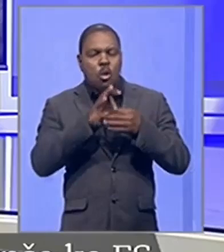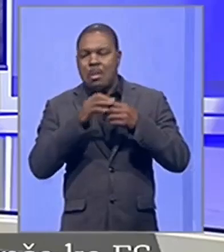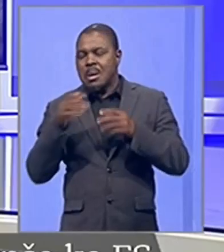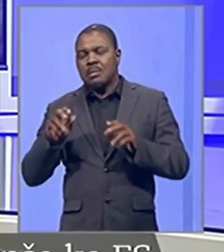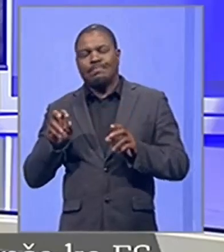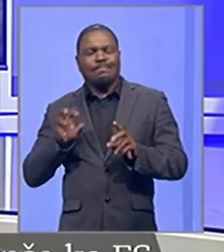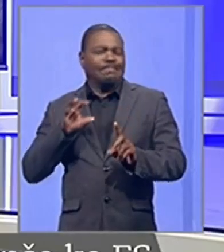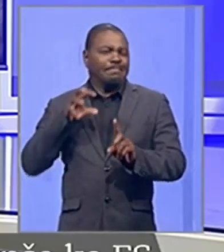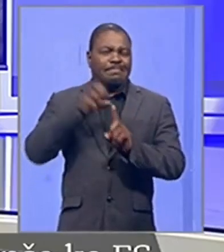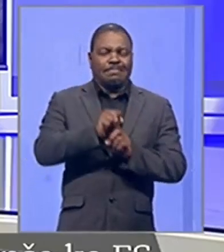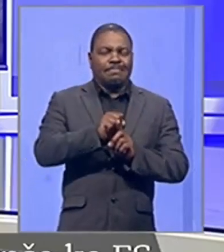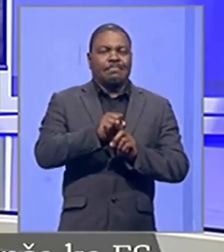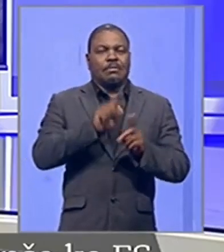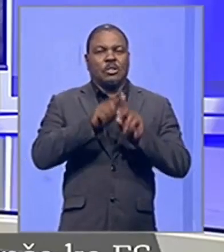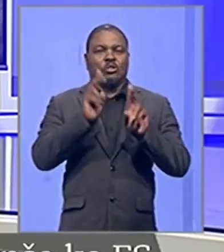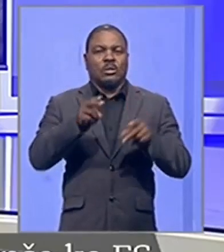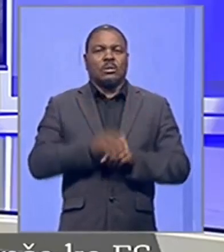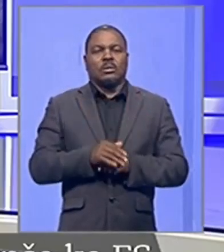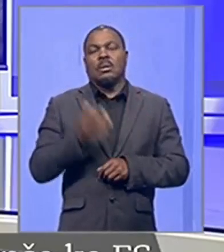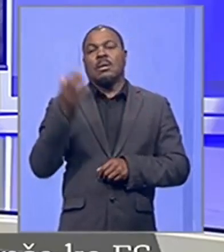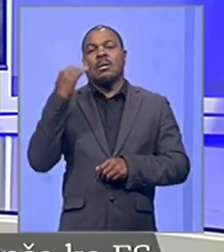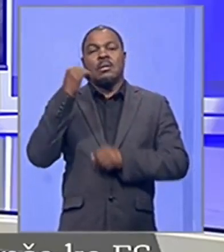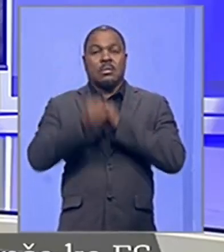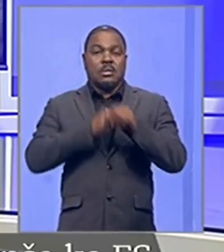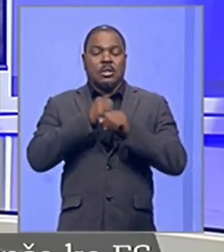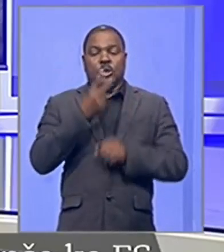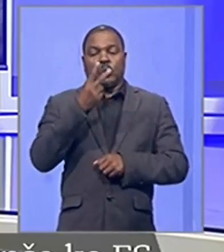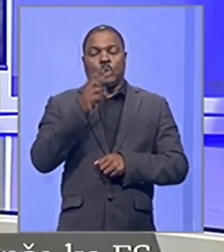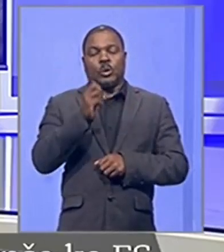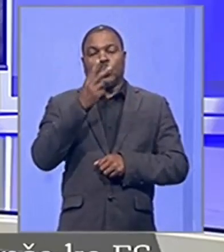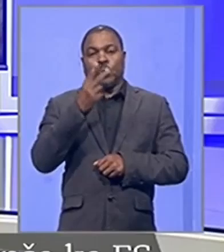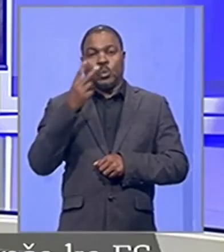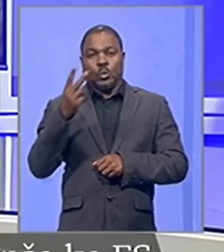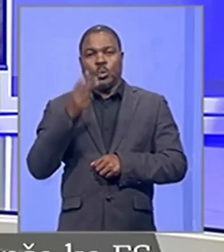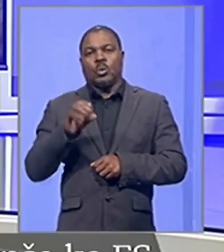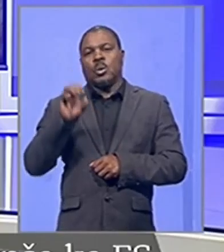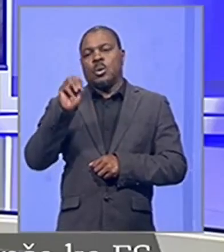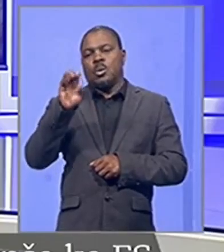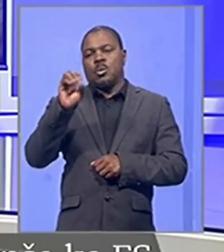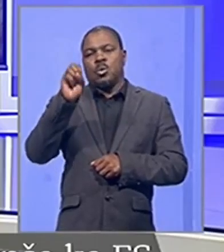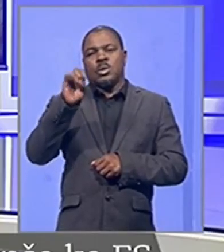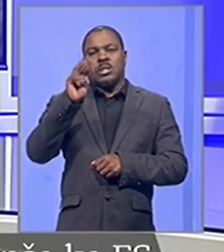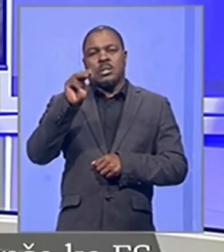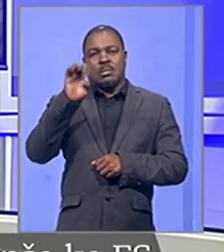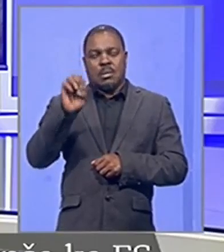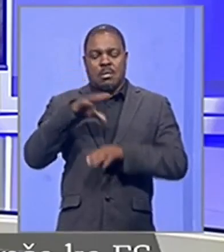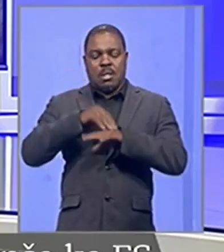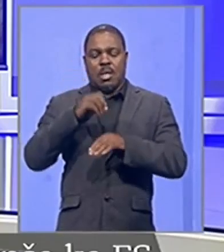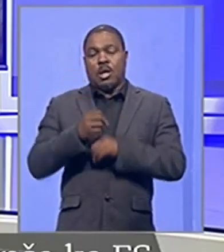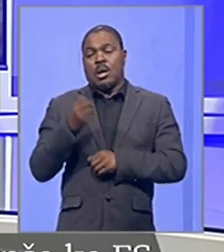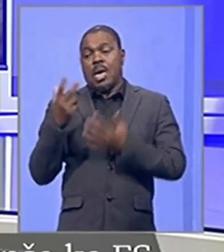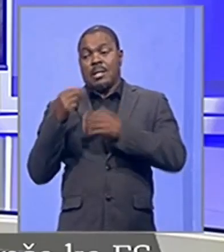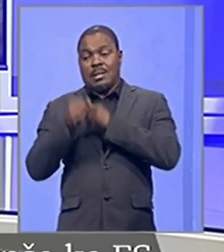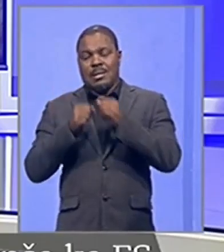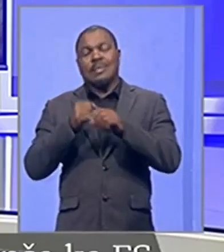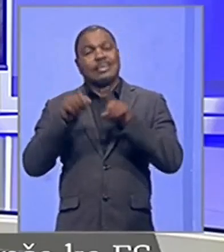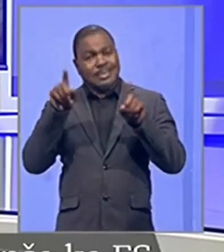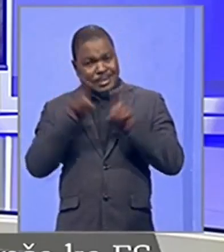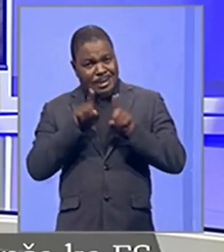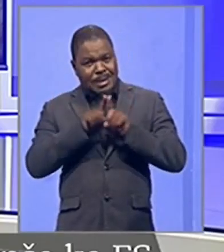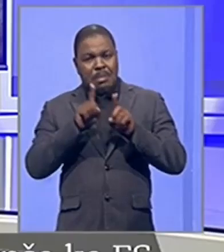gae. Ka Dibatsela 2022 o Lebogeng Mosime wa mengwaga e seswai o lumilwe ke mpša